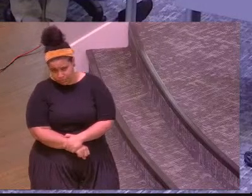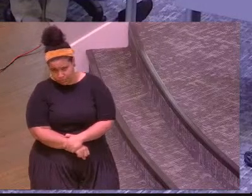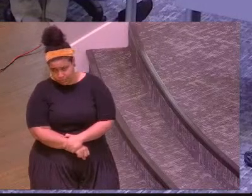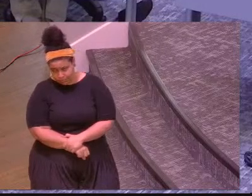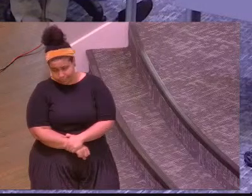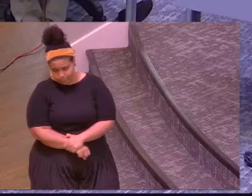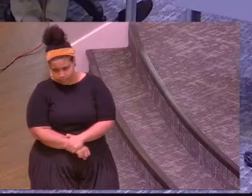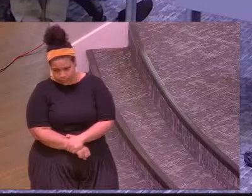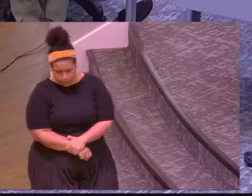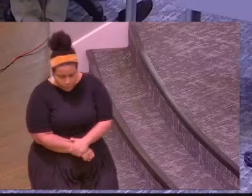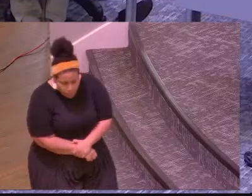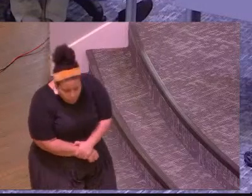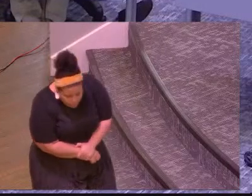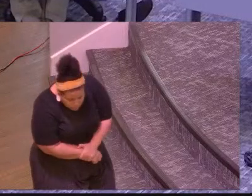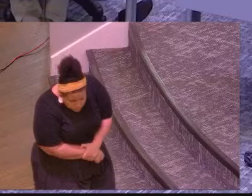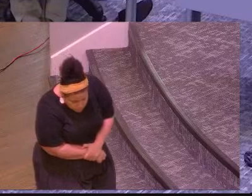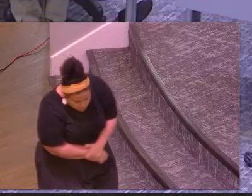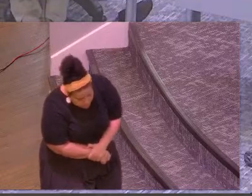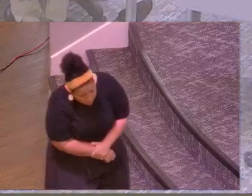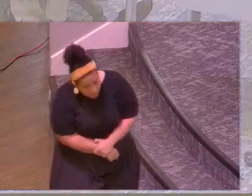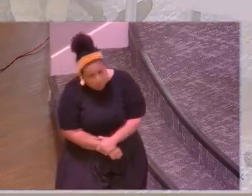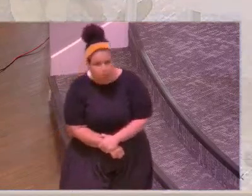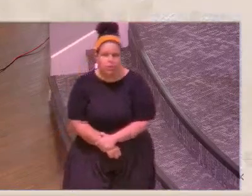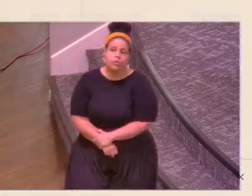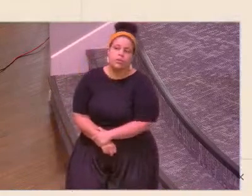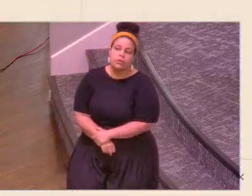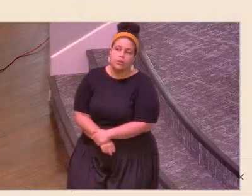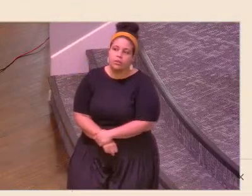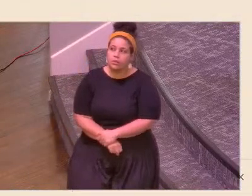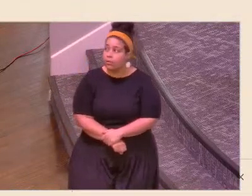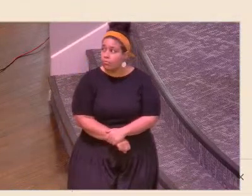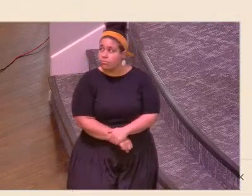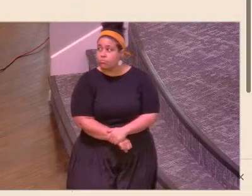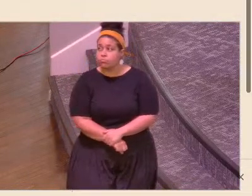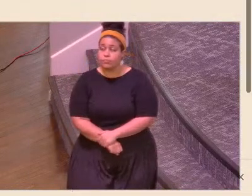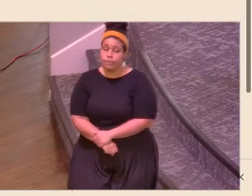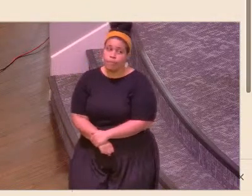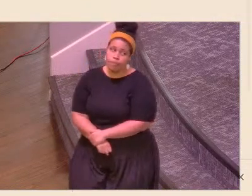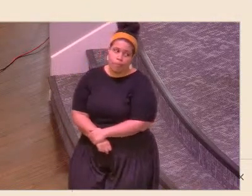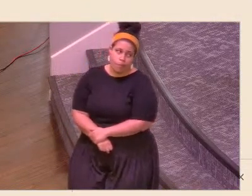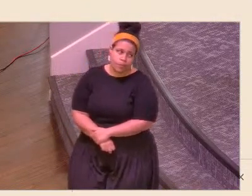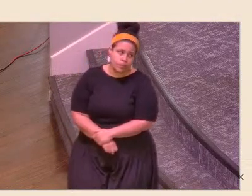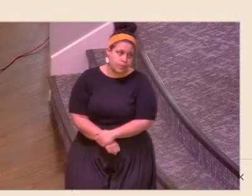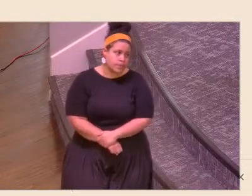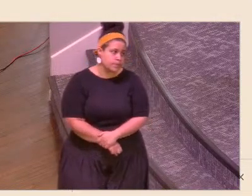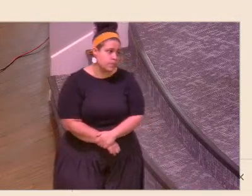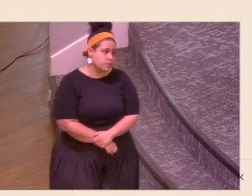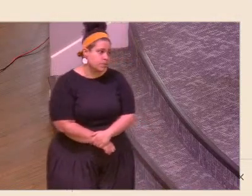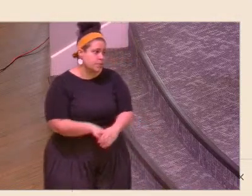move forward with our advisory board reports, and